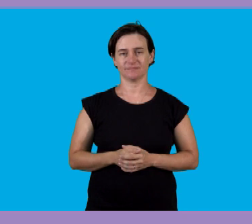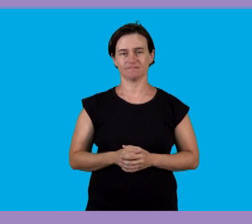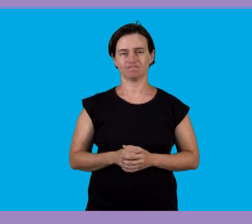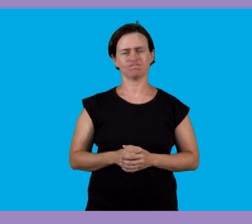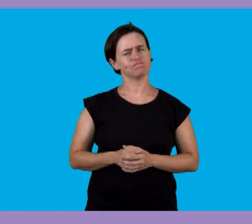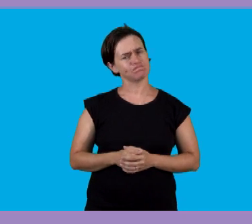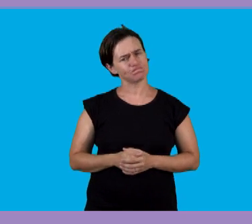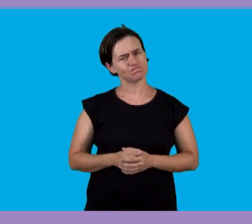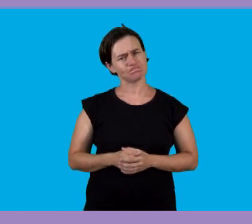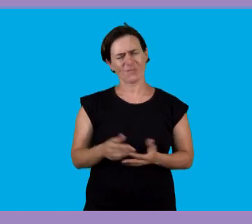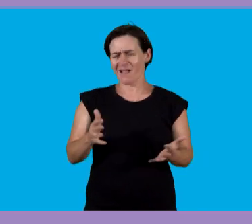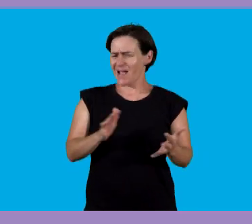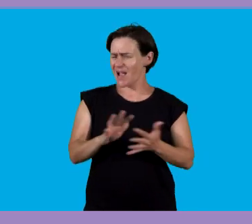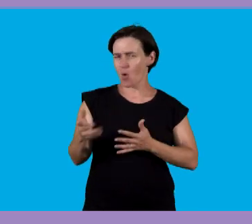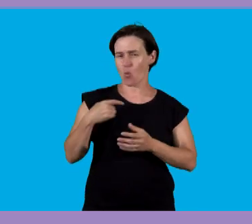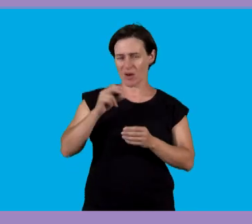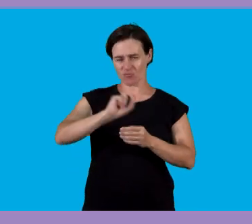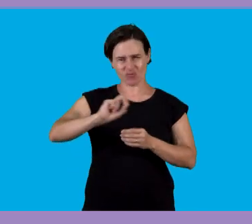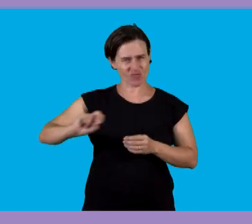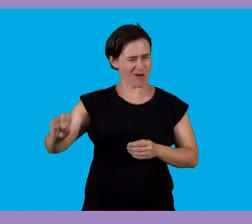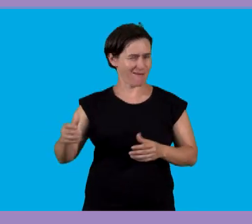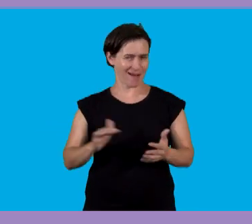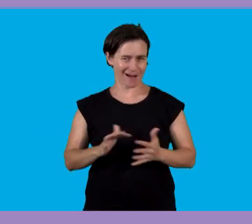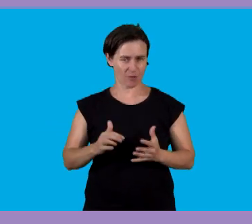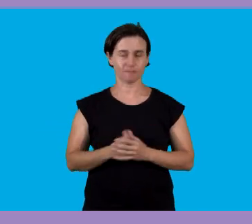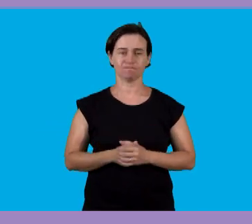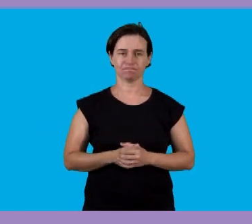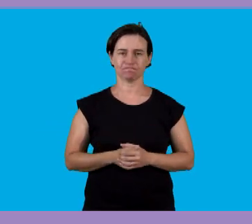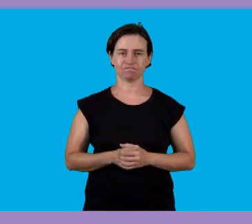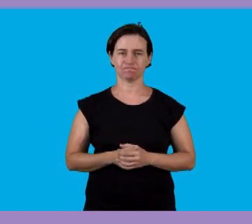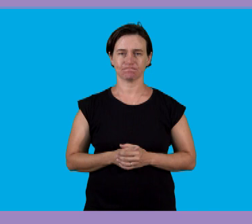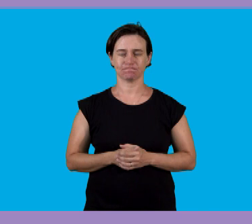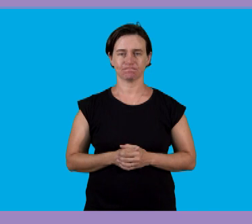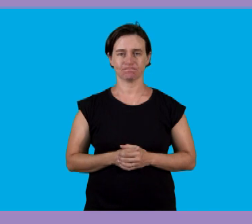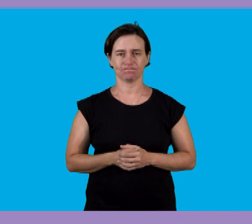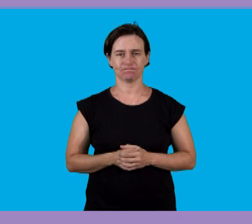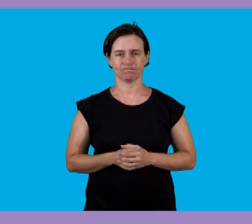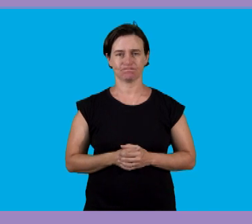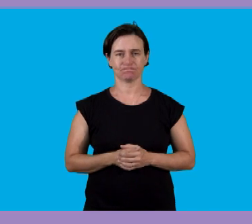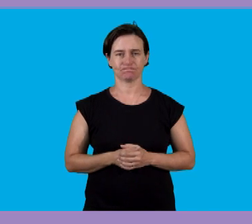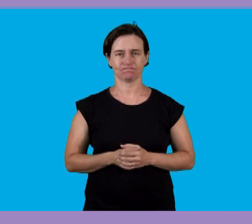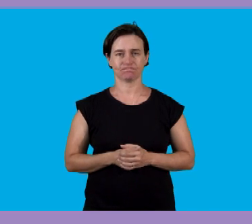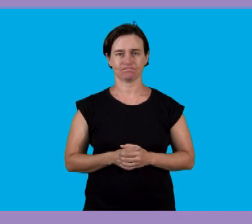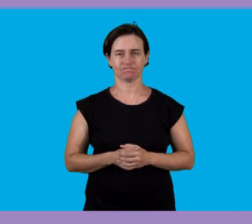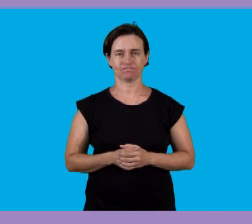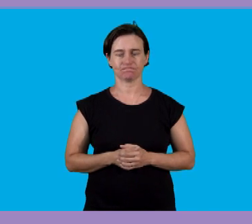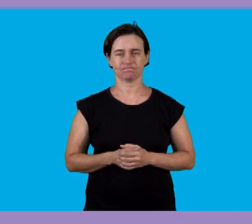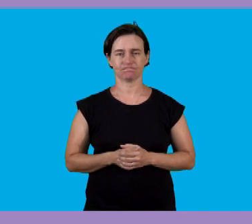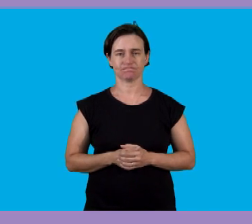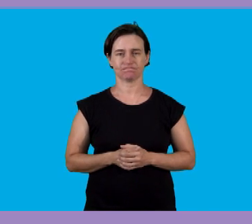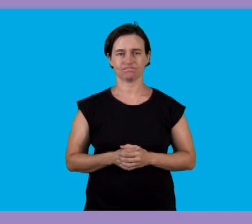how would we describe this rule in words? Well, we can just say that for us to get the